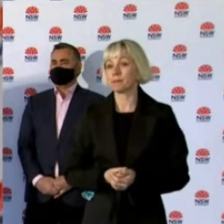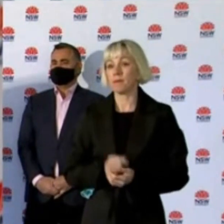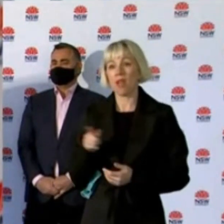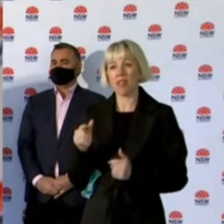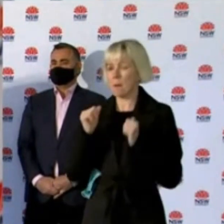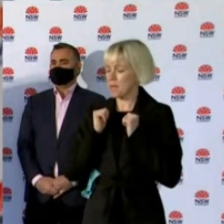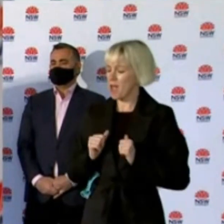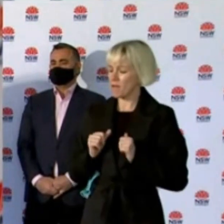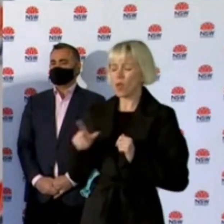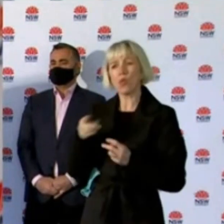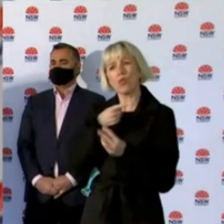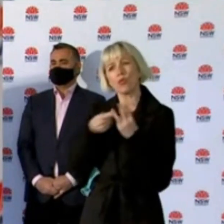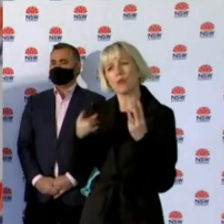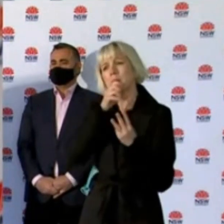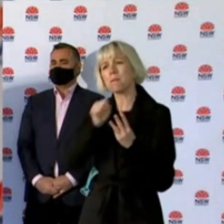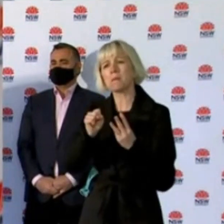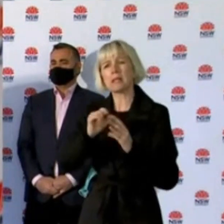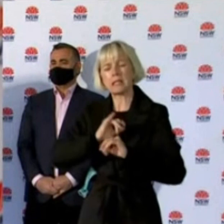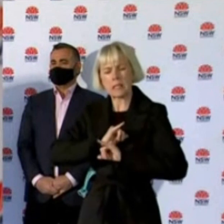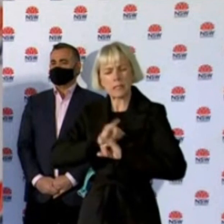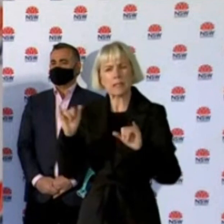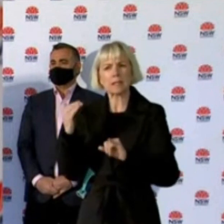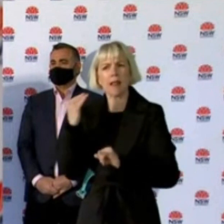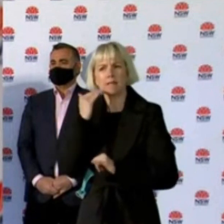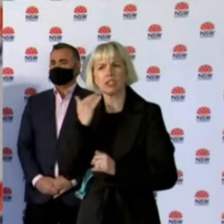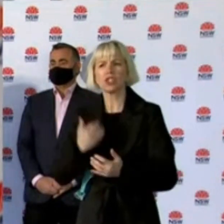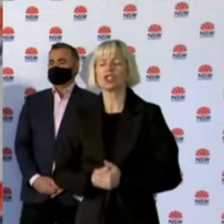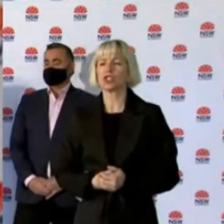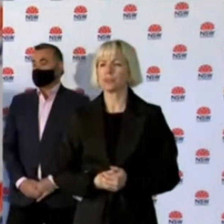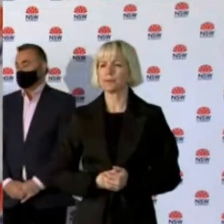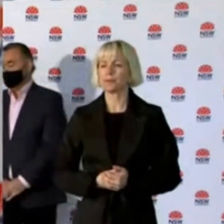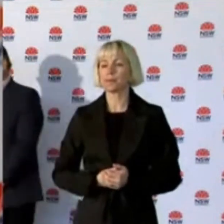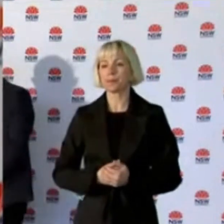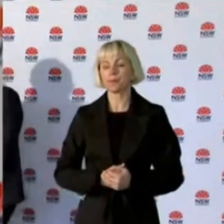reckless and it is certainly very selfish. And the same for Mr. Barilaro, sorry.